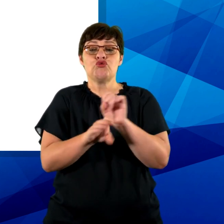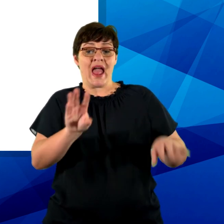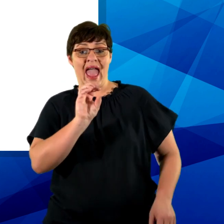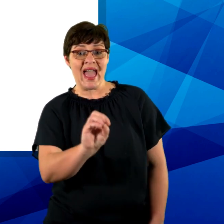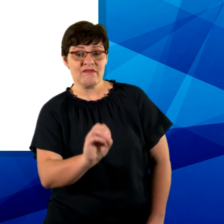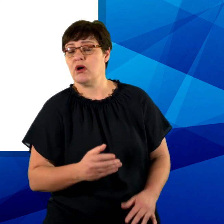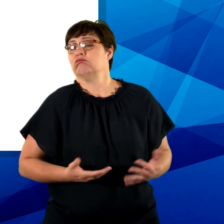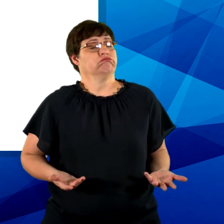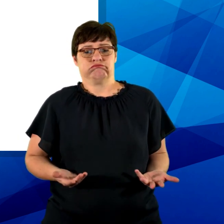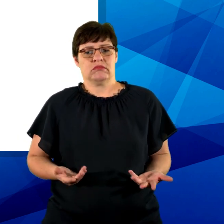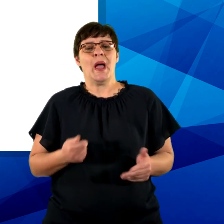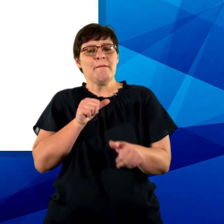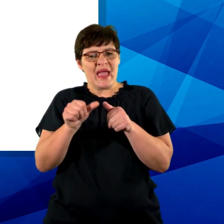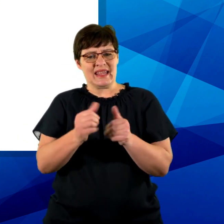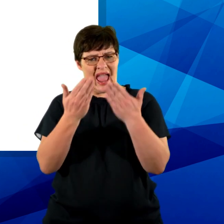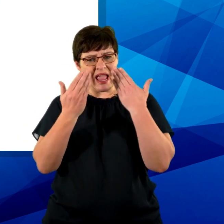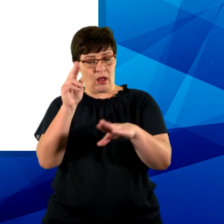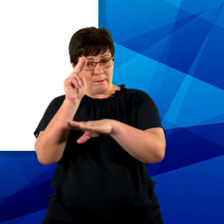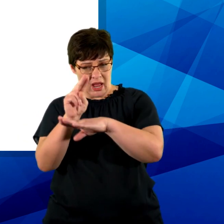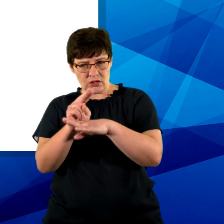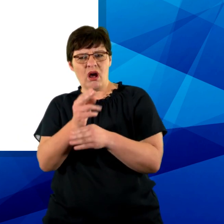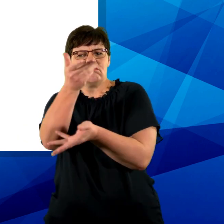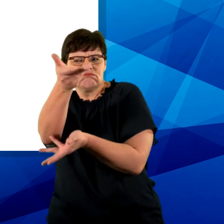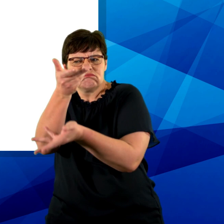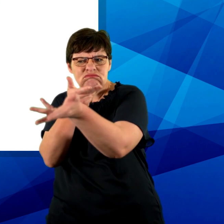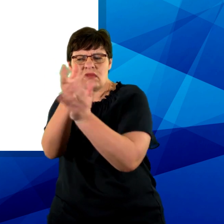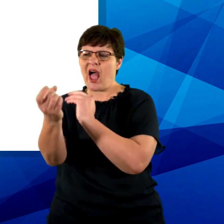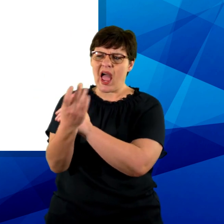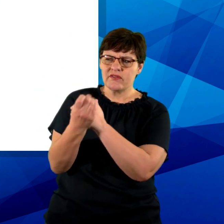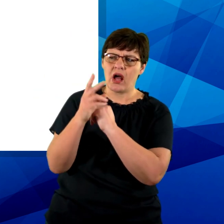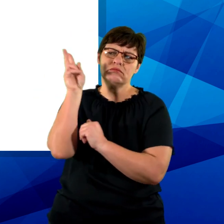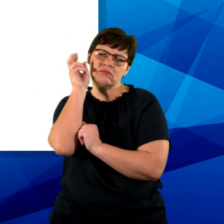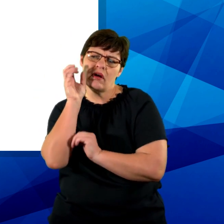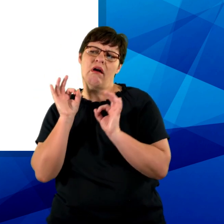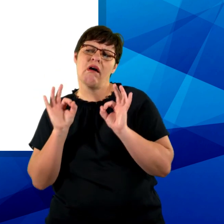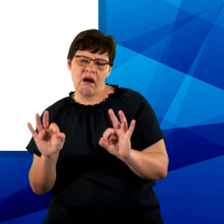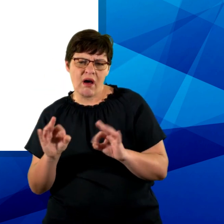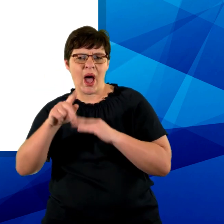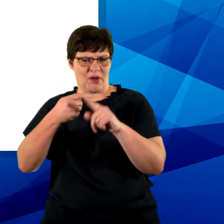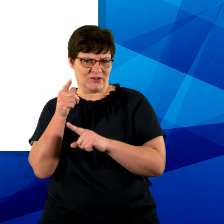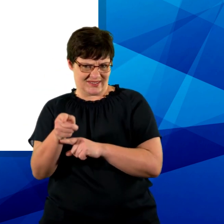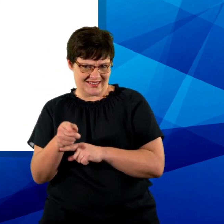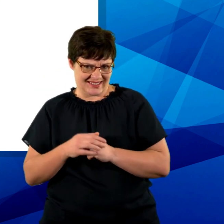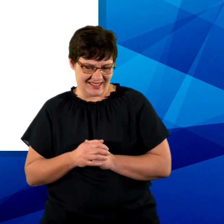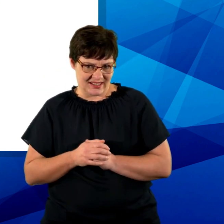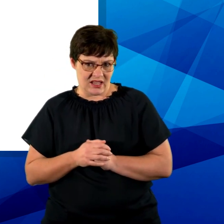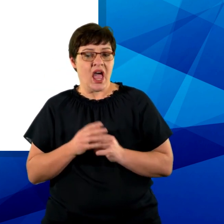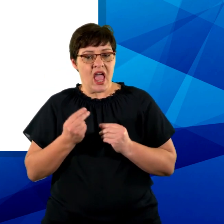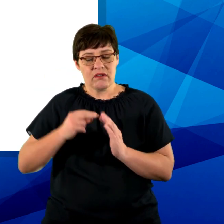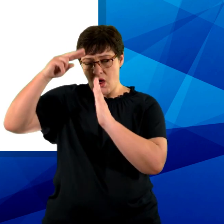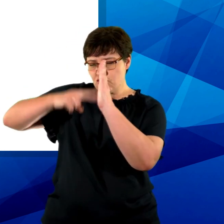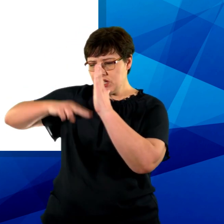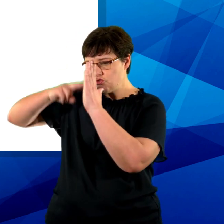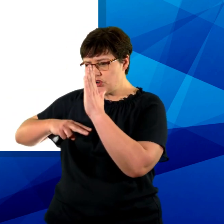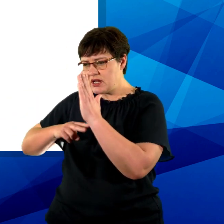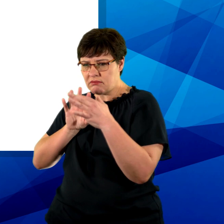to consult an academic mentor within your field on this matter. When you immerse yourself in applicable literature, you